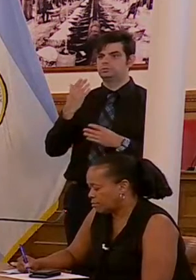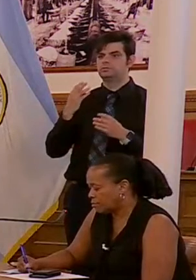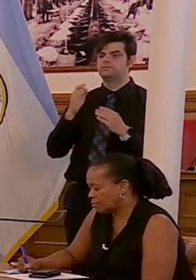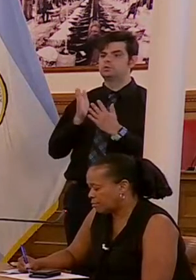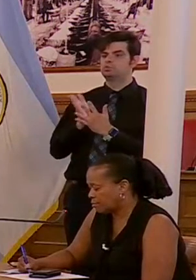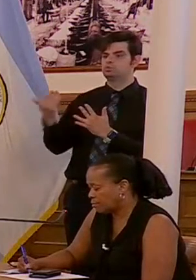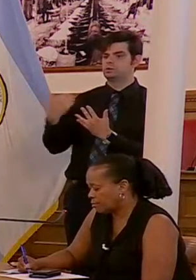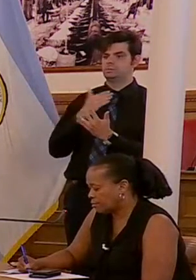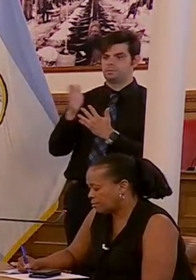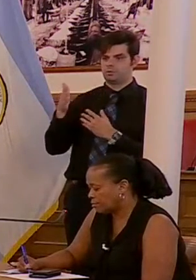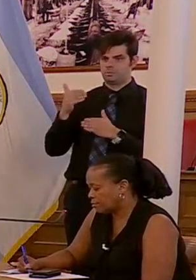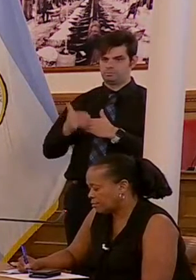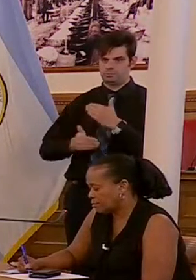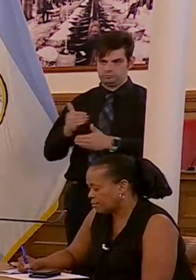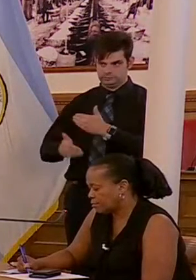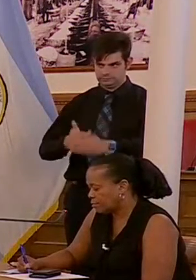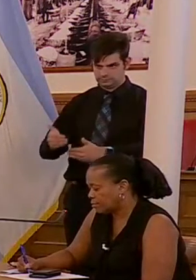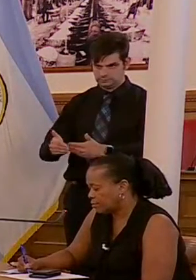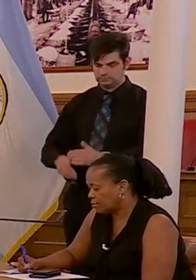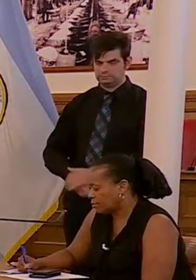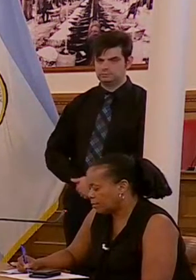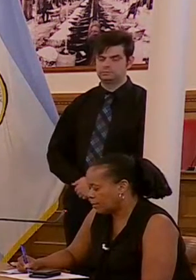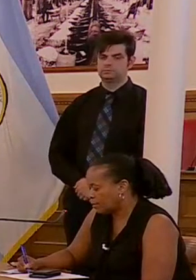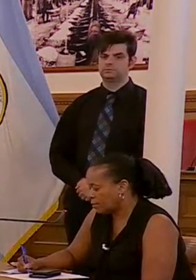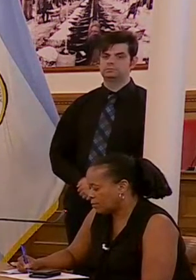to discipline rests with the chief.